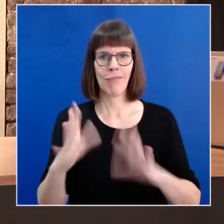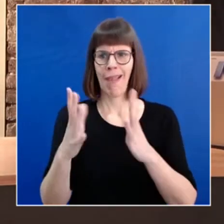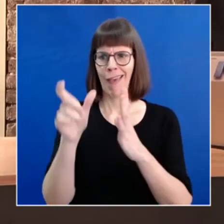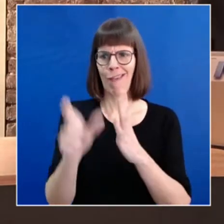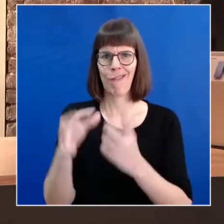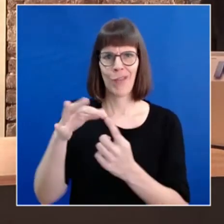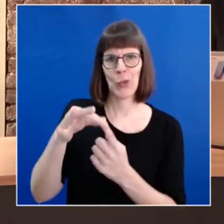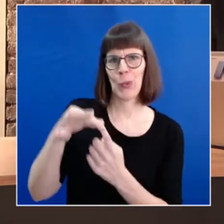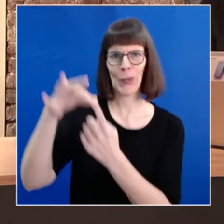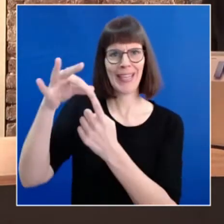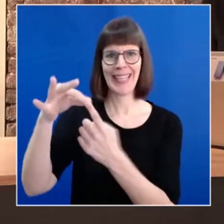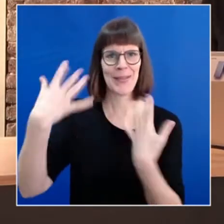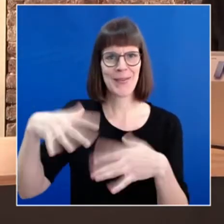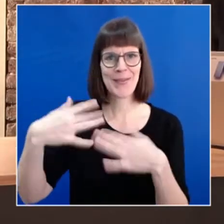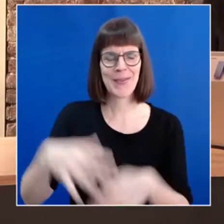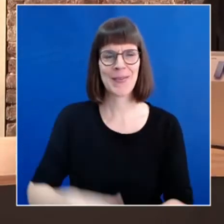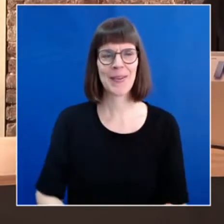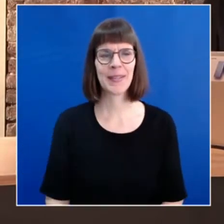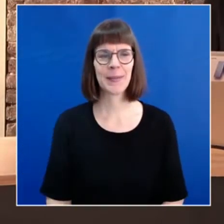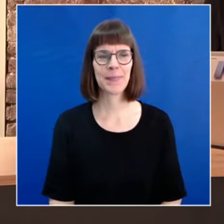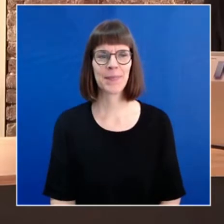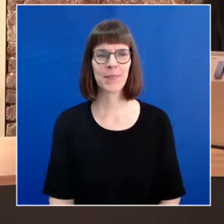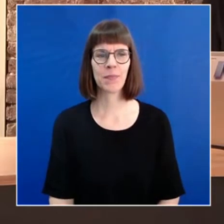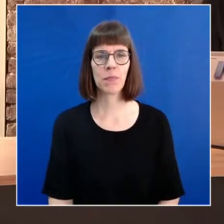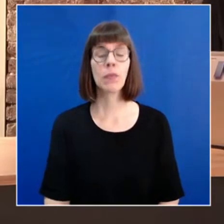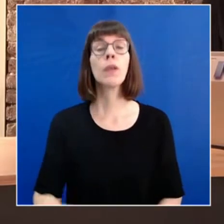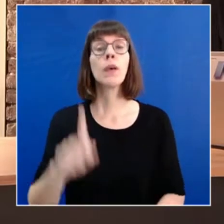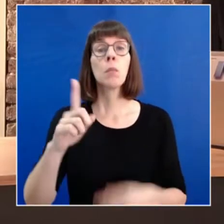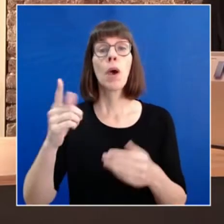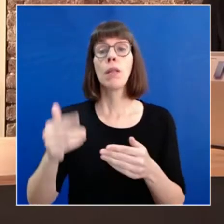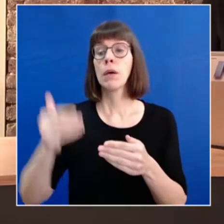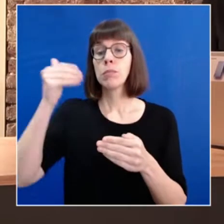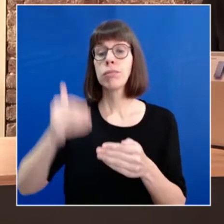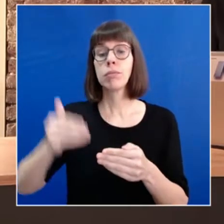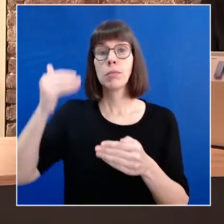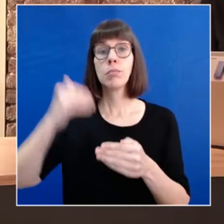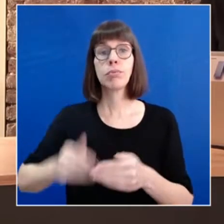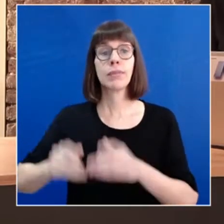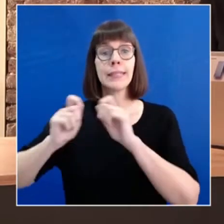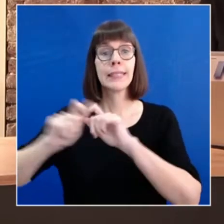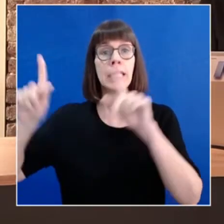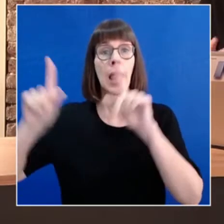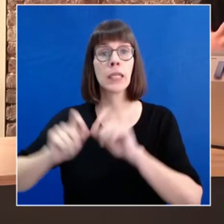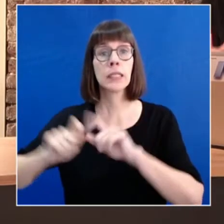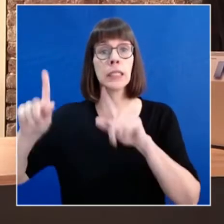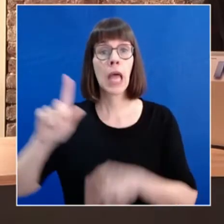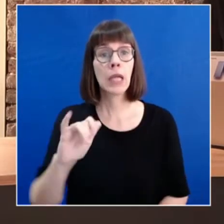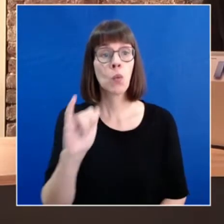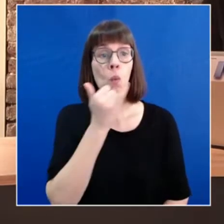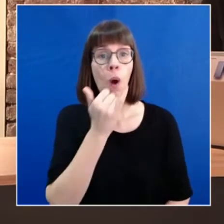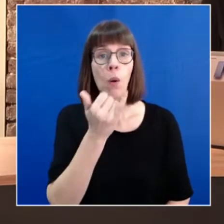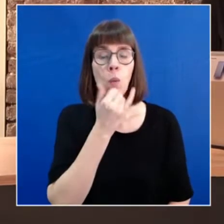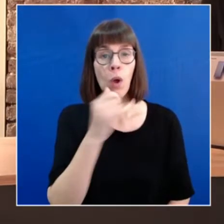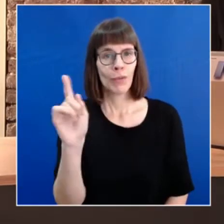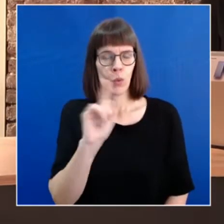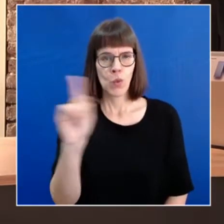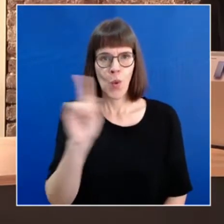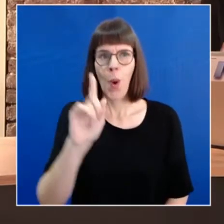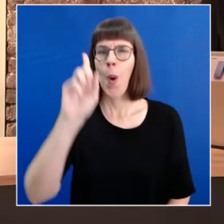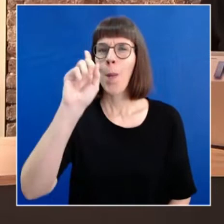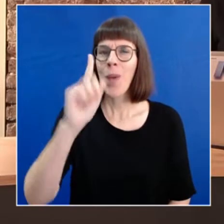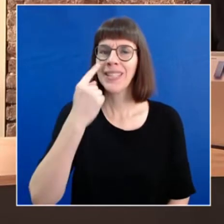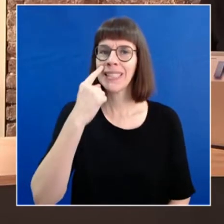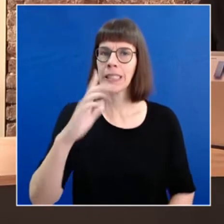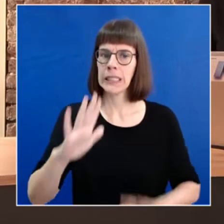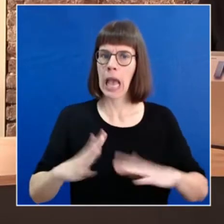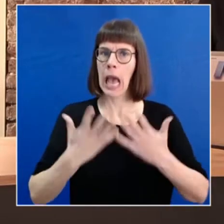crazy thing is, I didn't lie on one of three. It's all the truth, but it's how that we present the truth. So there